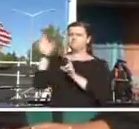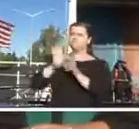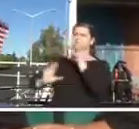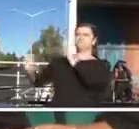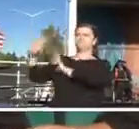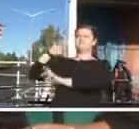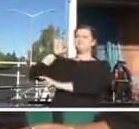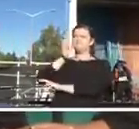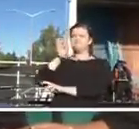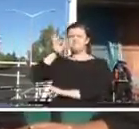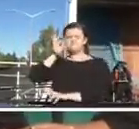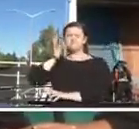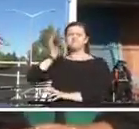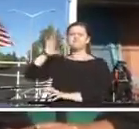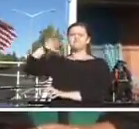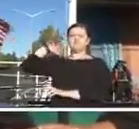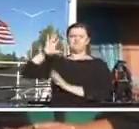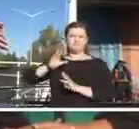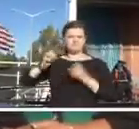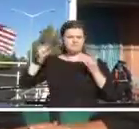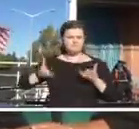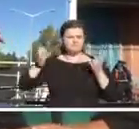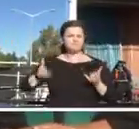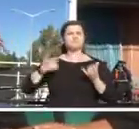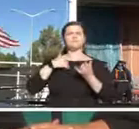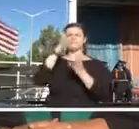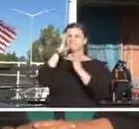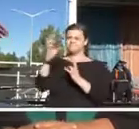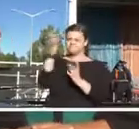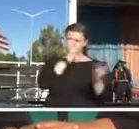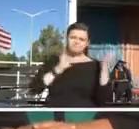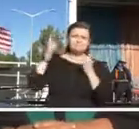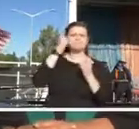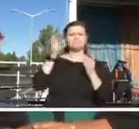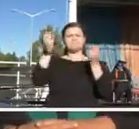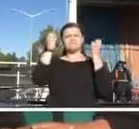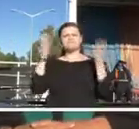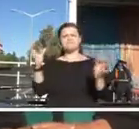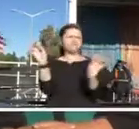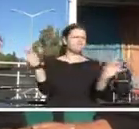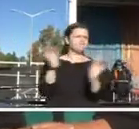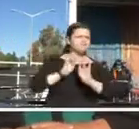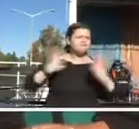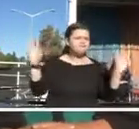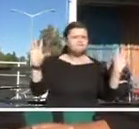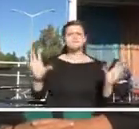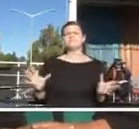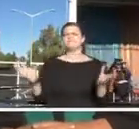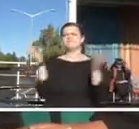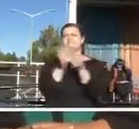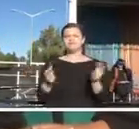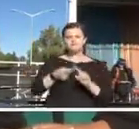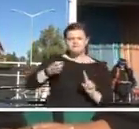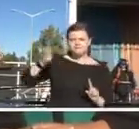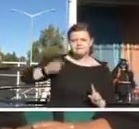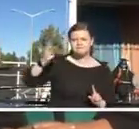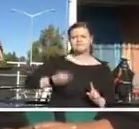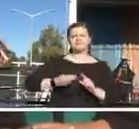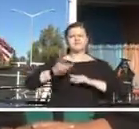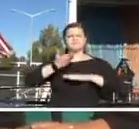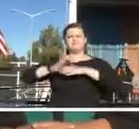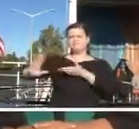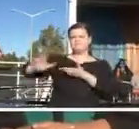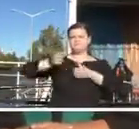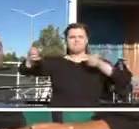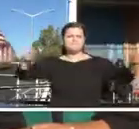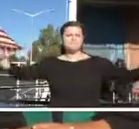and present, as we respectfully consider the many legacies of violence, erasure, displacement,